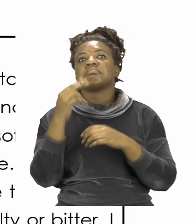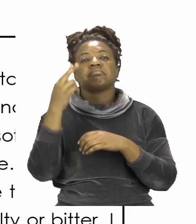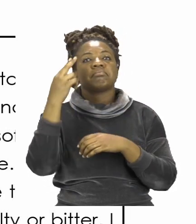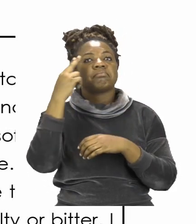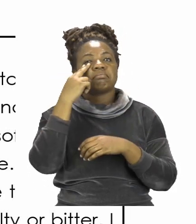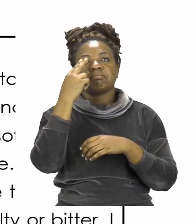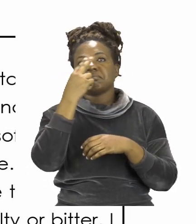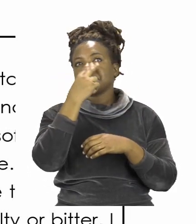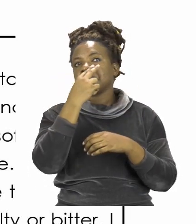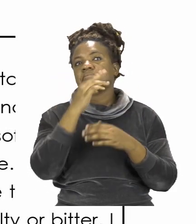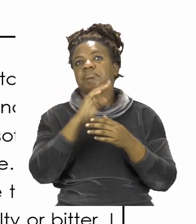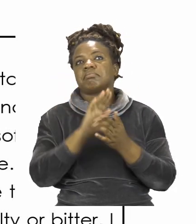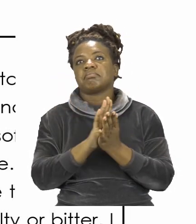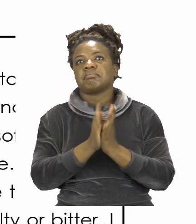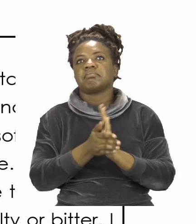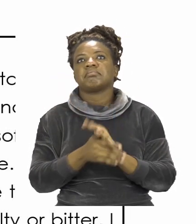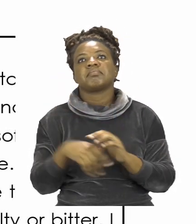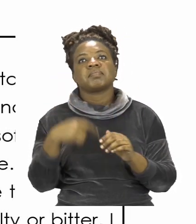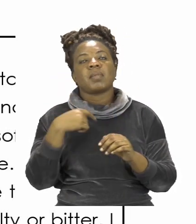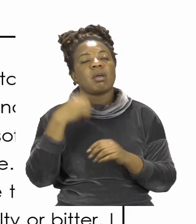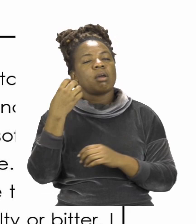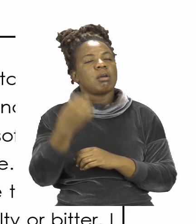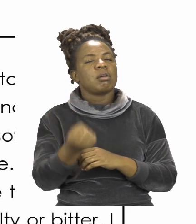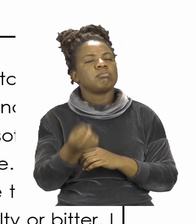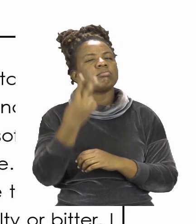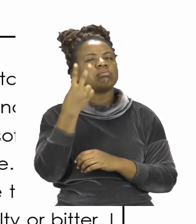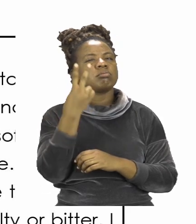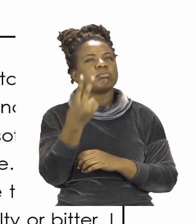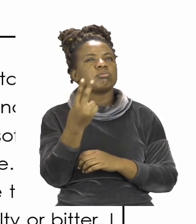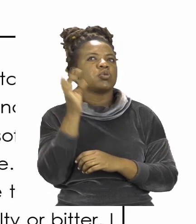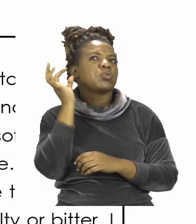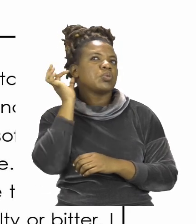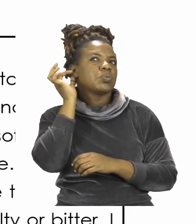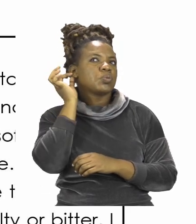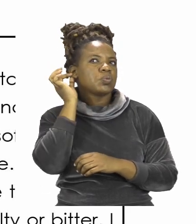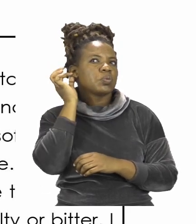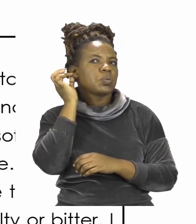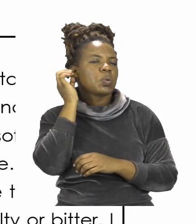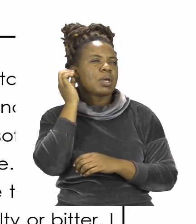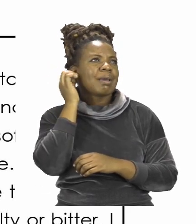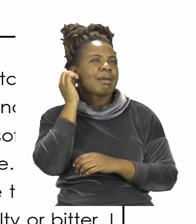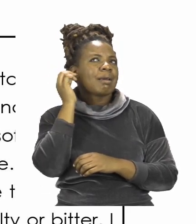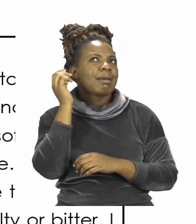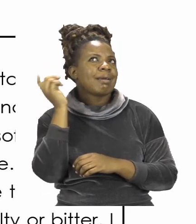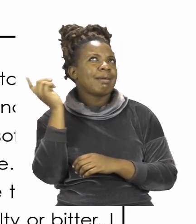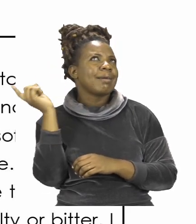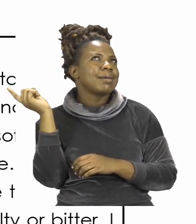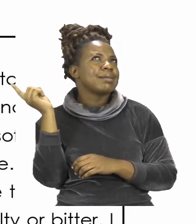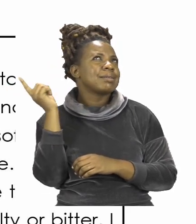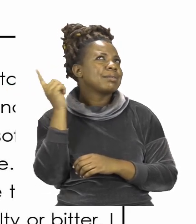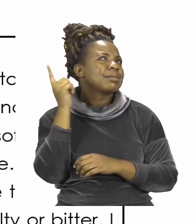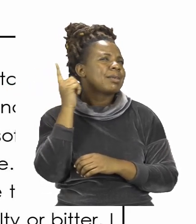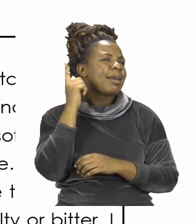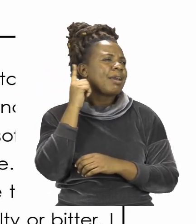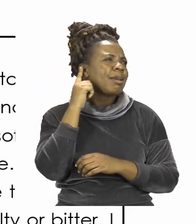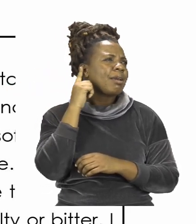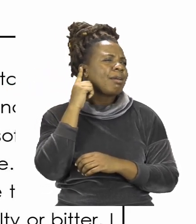ears. I can hear soft and loud noises with my